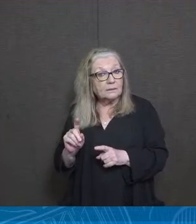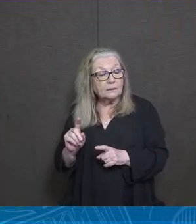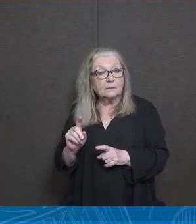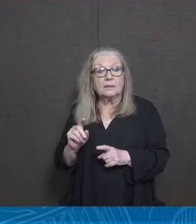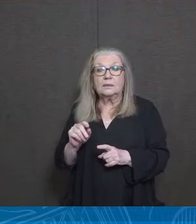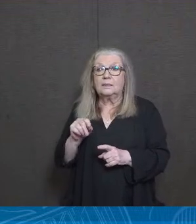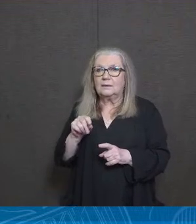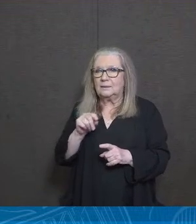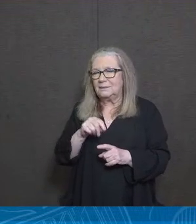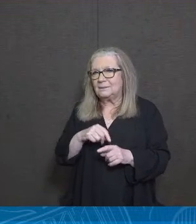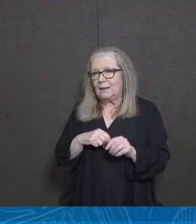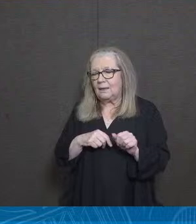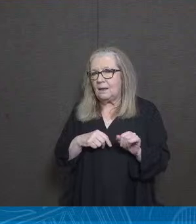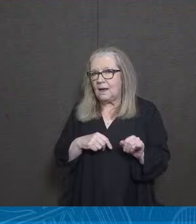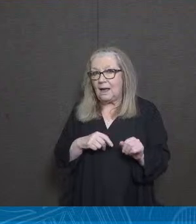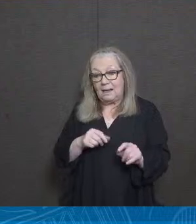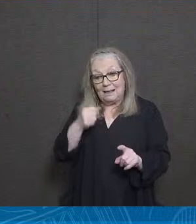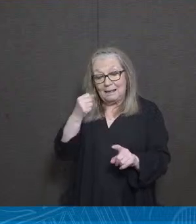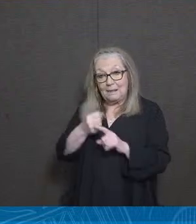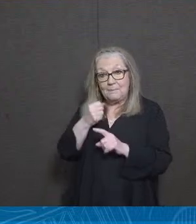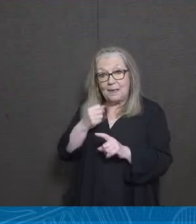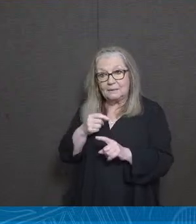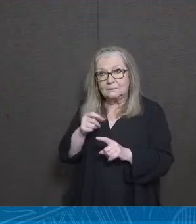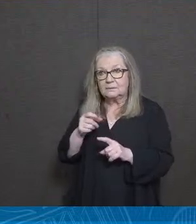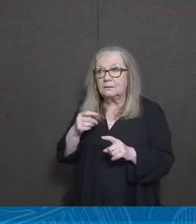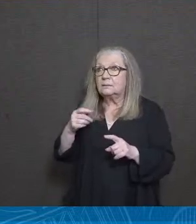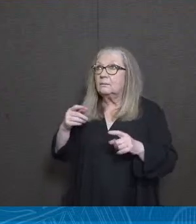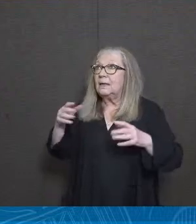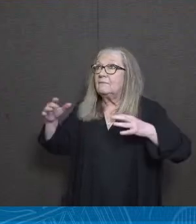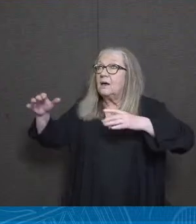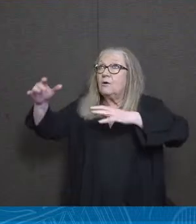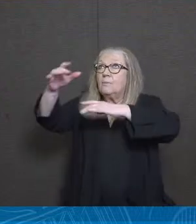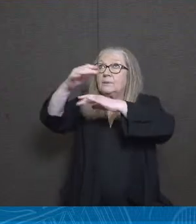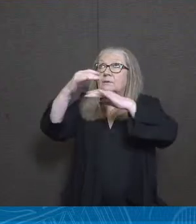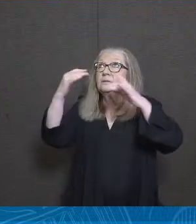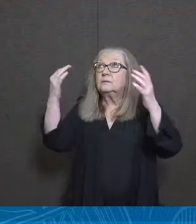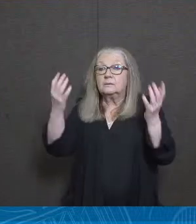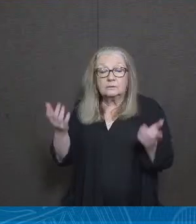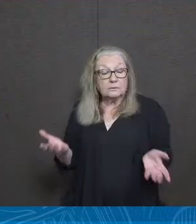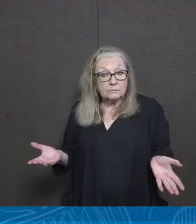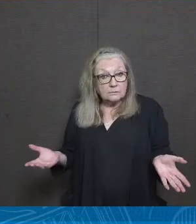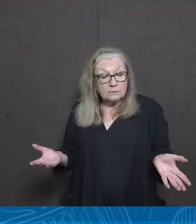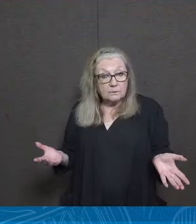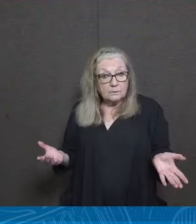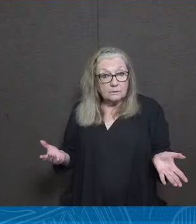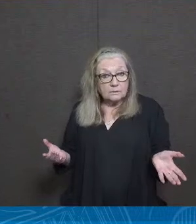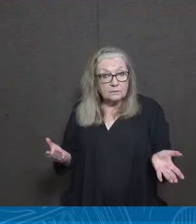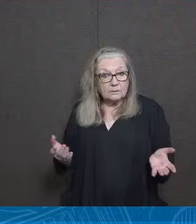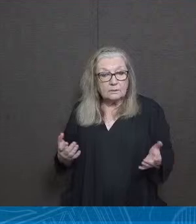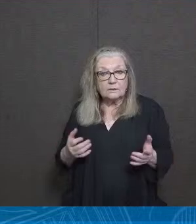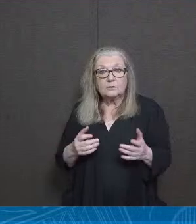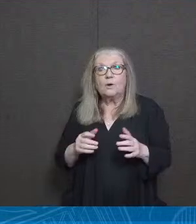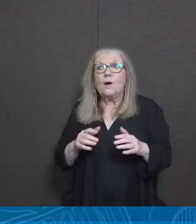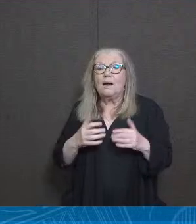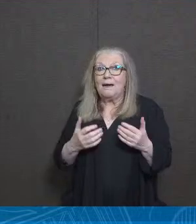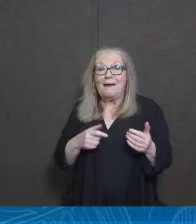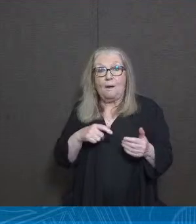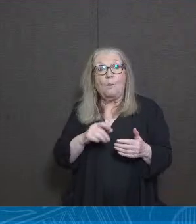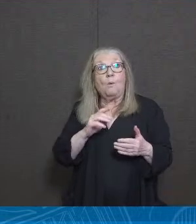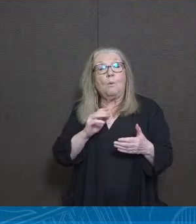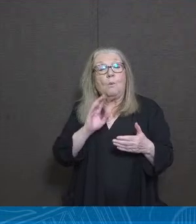these IIS affecting the environment? And how would EVAS impact us in the long